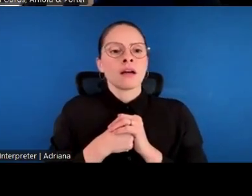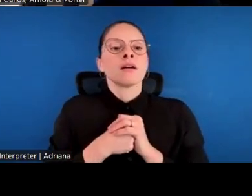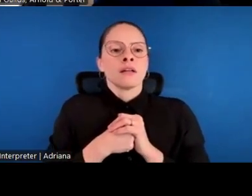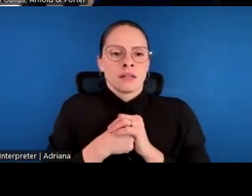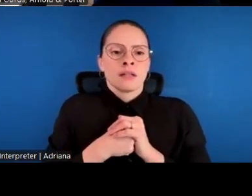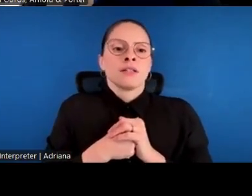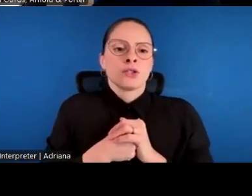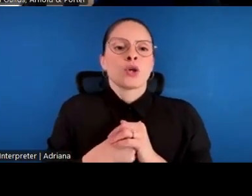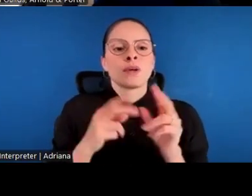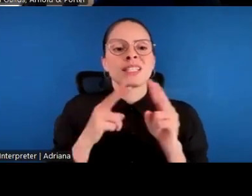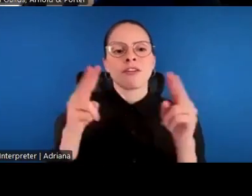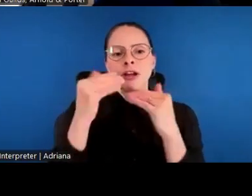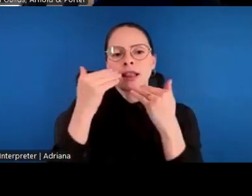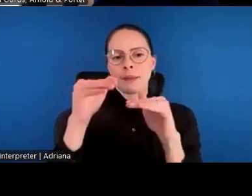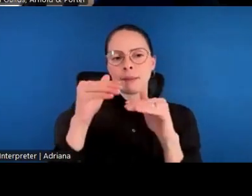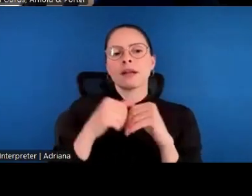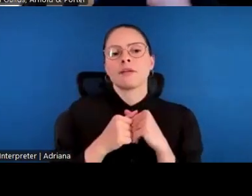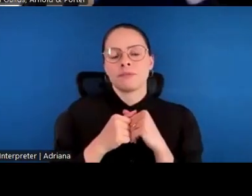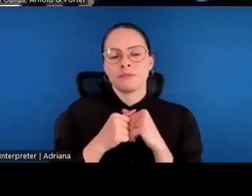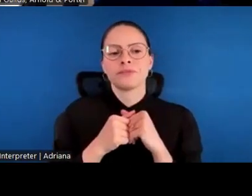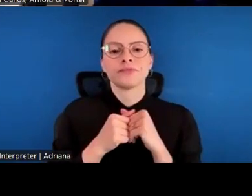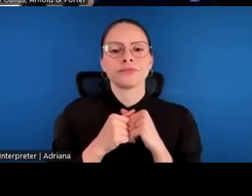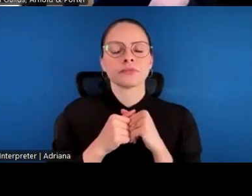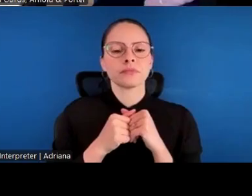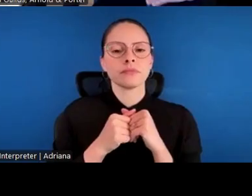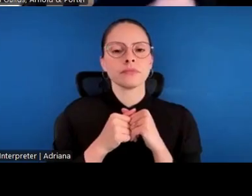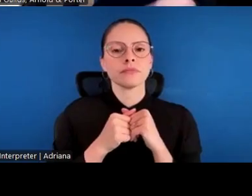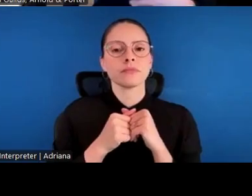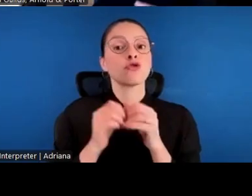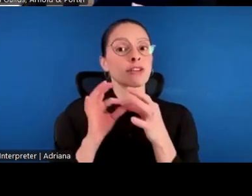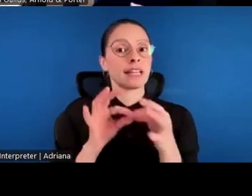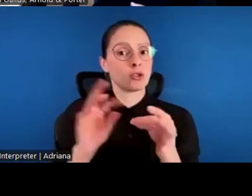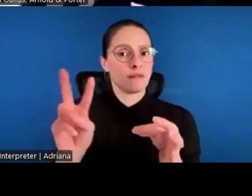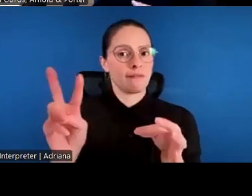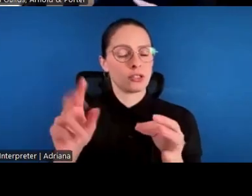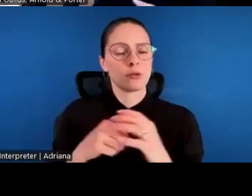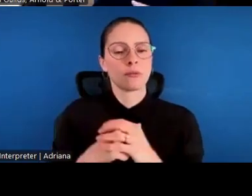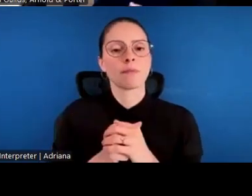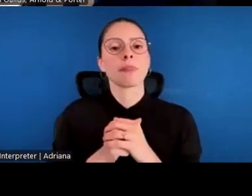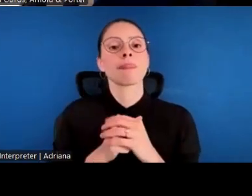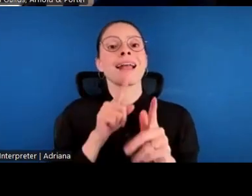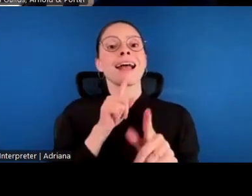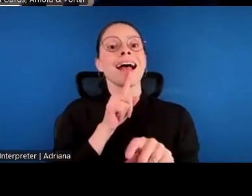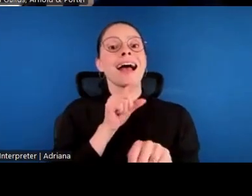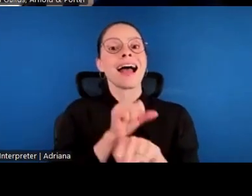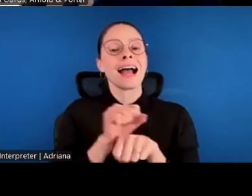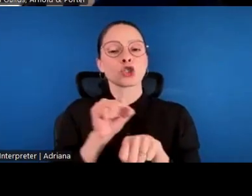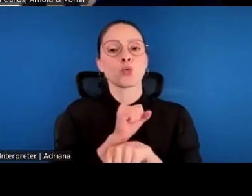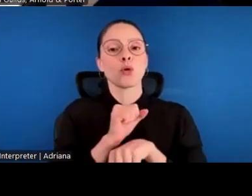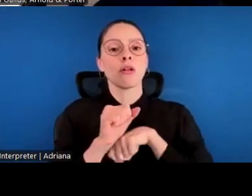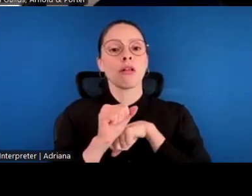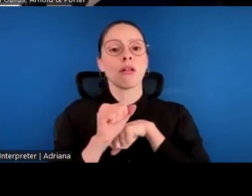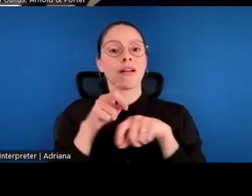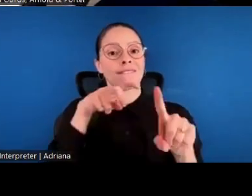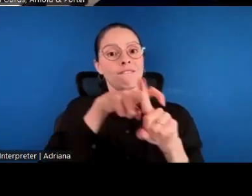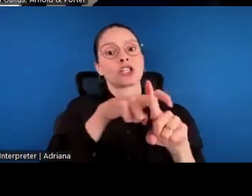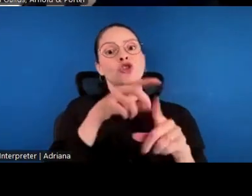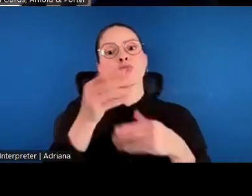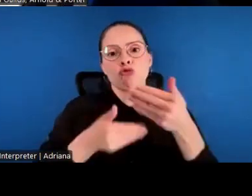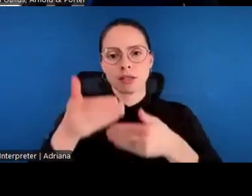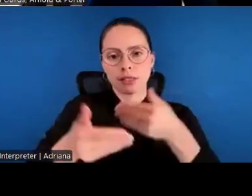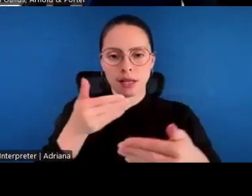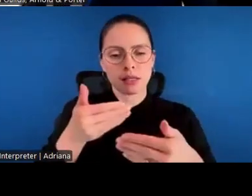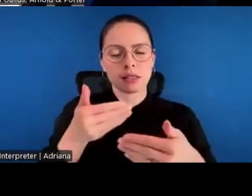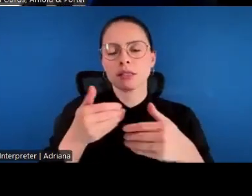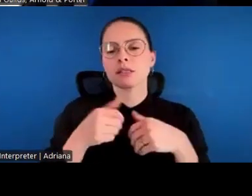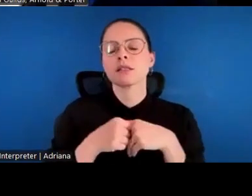limited. In terms of, for a victim, in terms of the actual conviction process, the victim does not have a right to